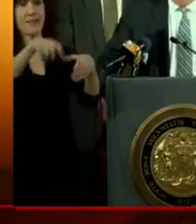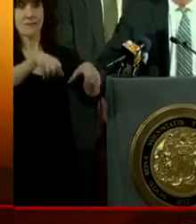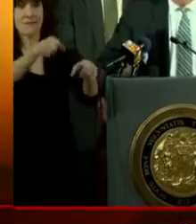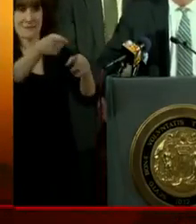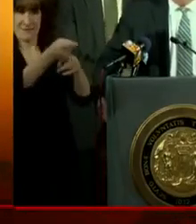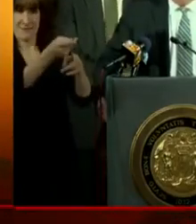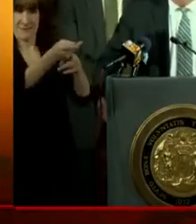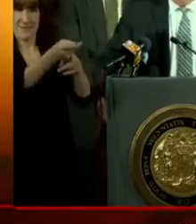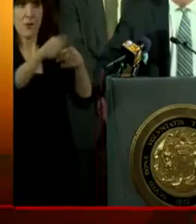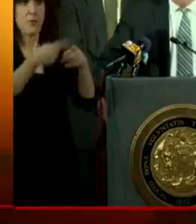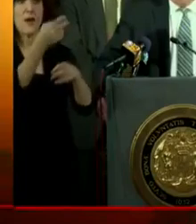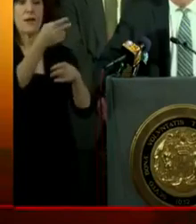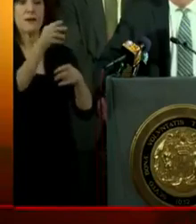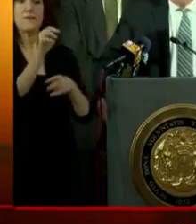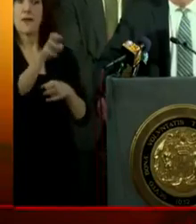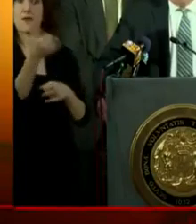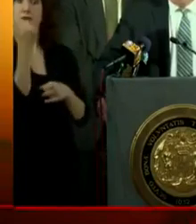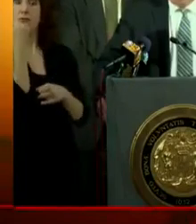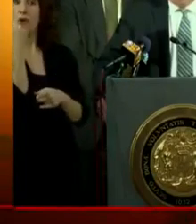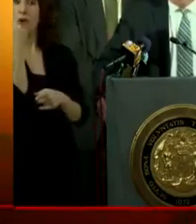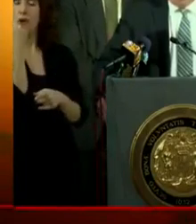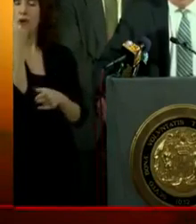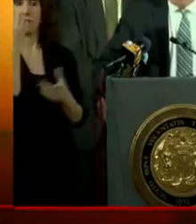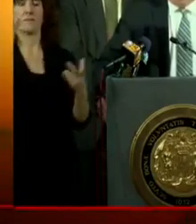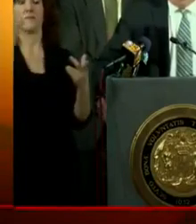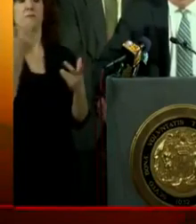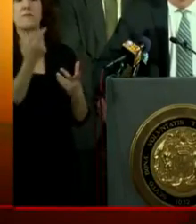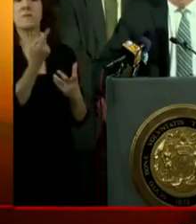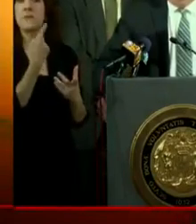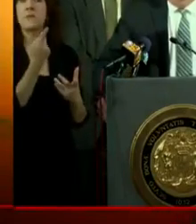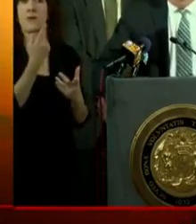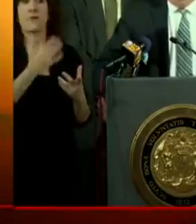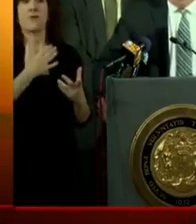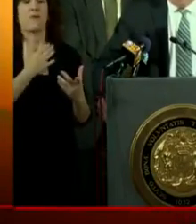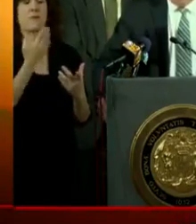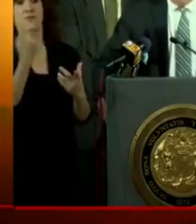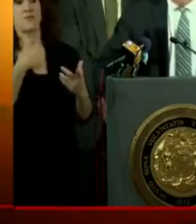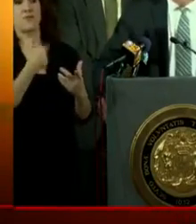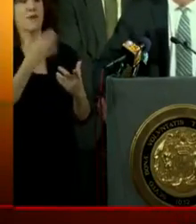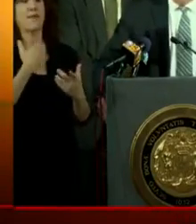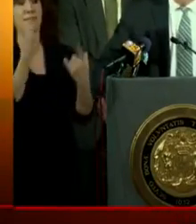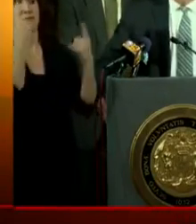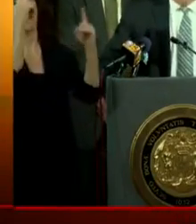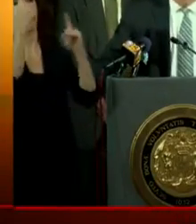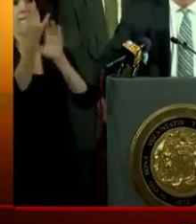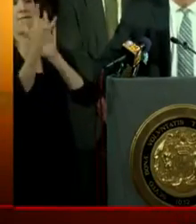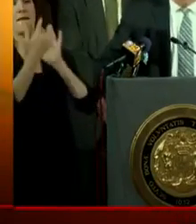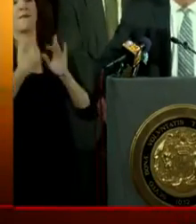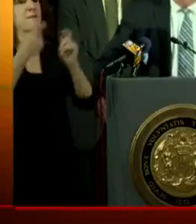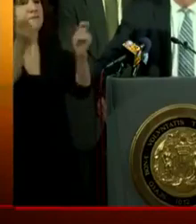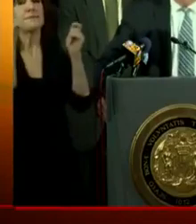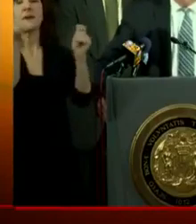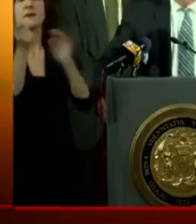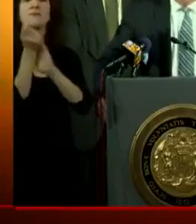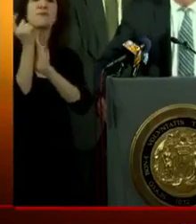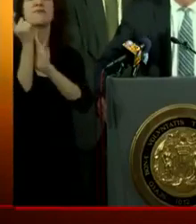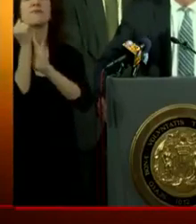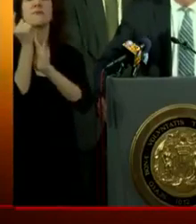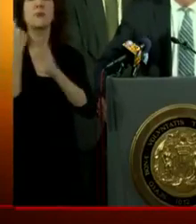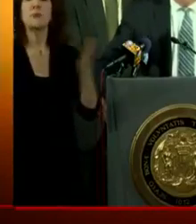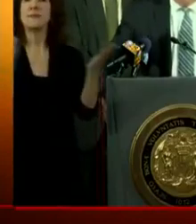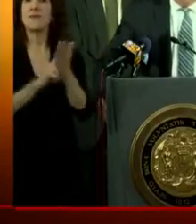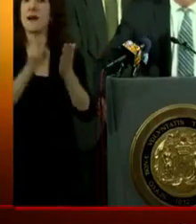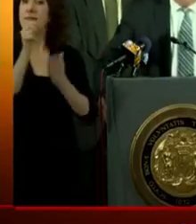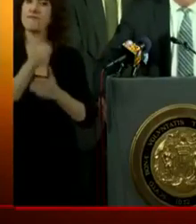When the mayor called me, which quite frankly, we were glad that she finally did, is instantly. We signed